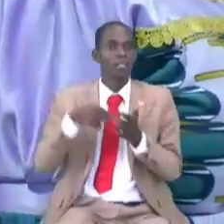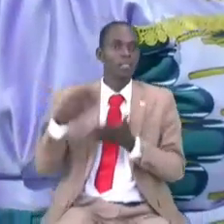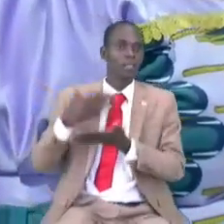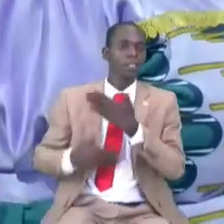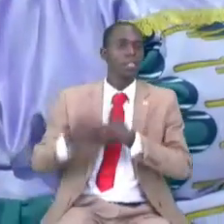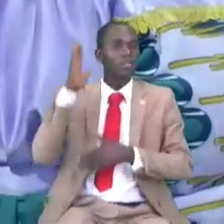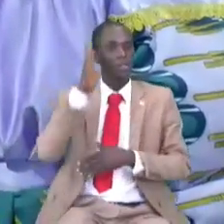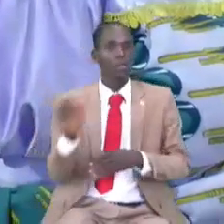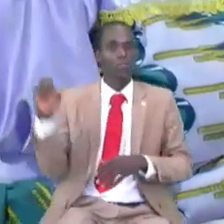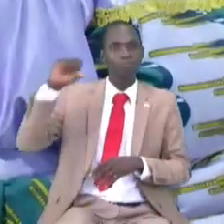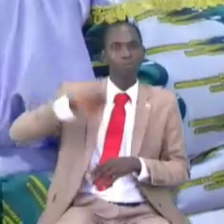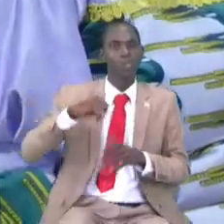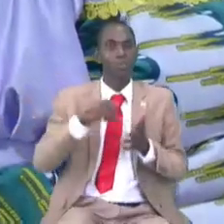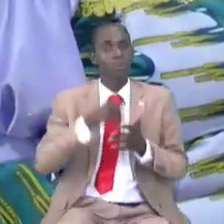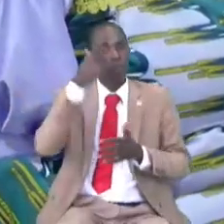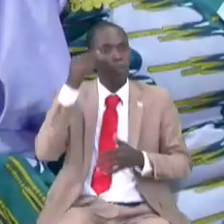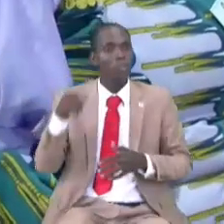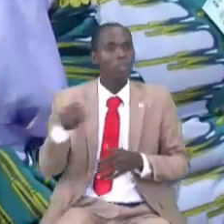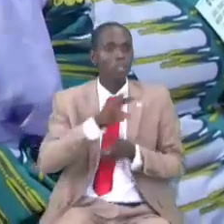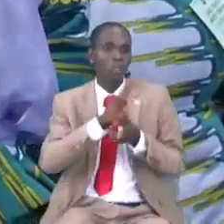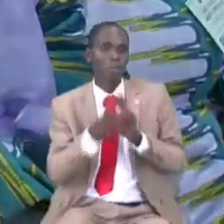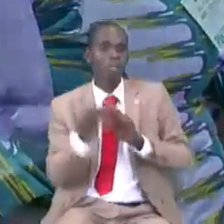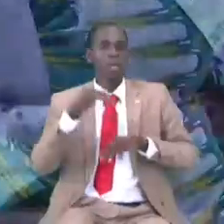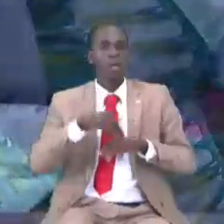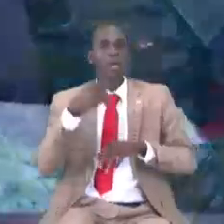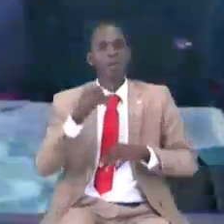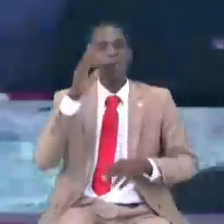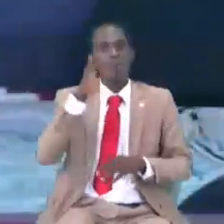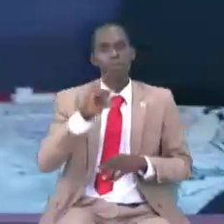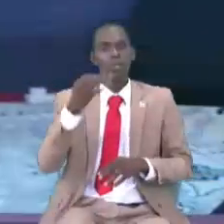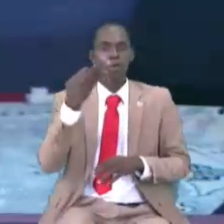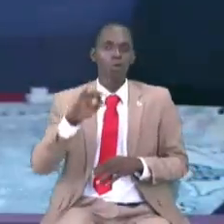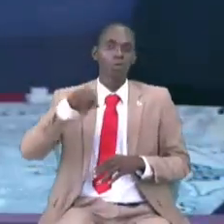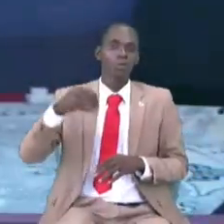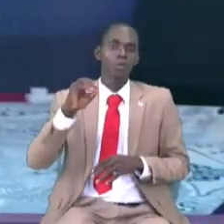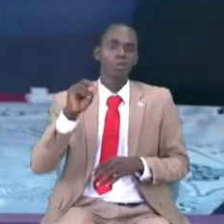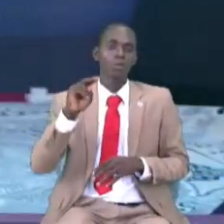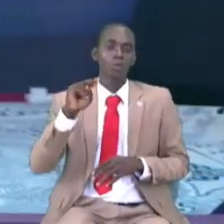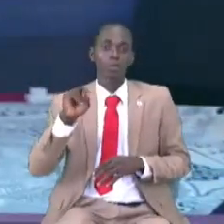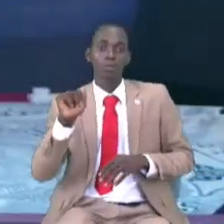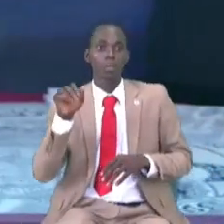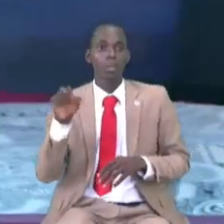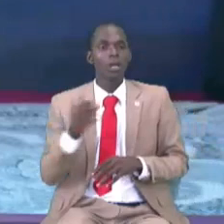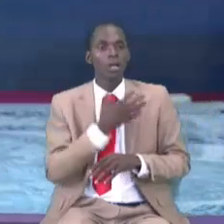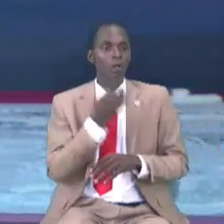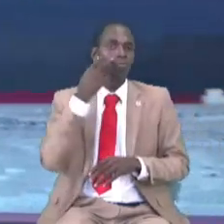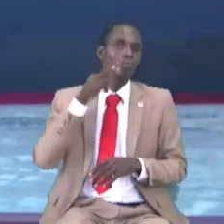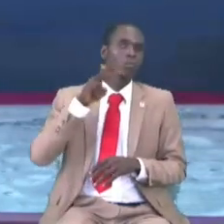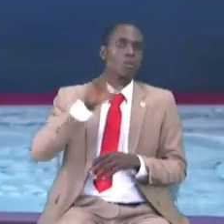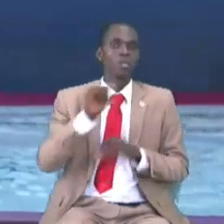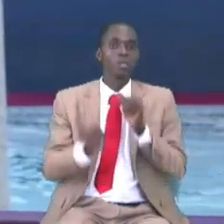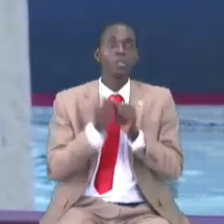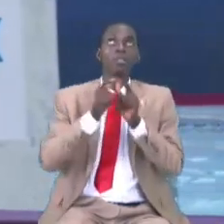of Jonah. And behold, a greater than Jonah's is here. And you can